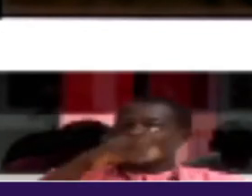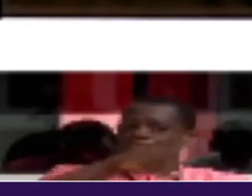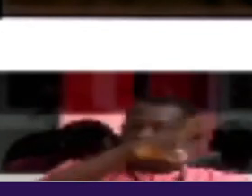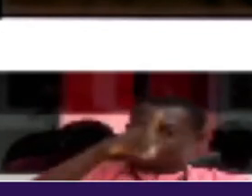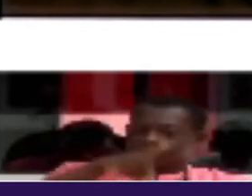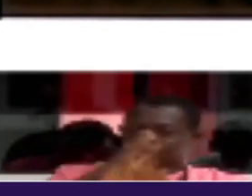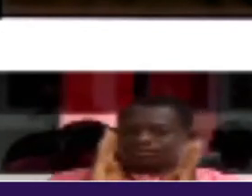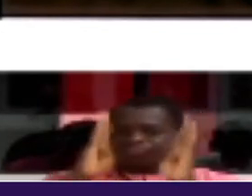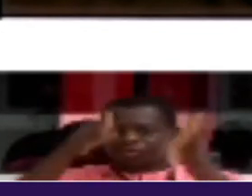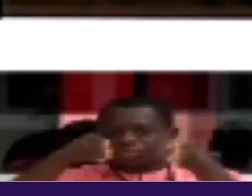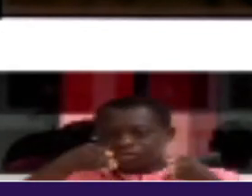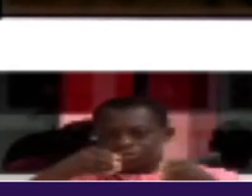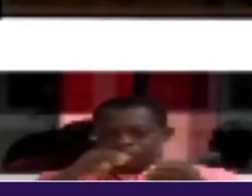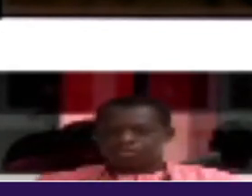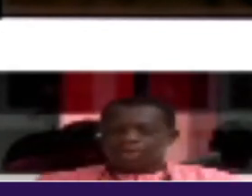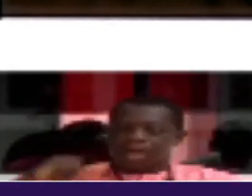the airport,